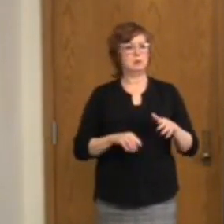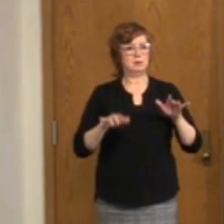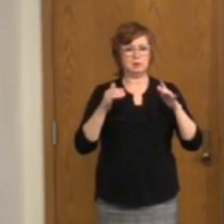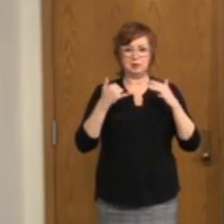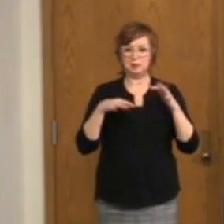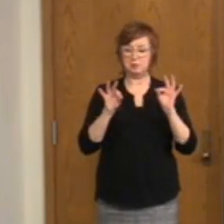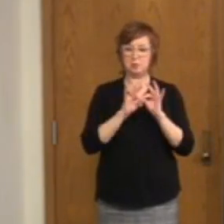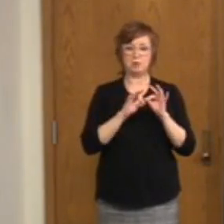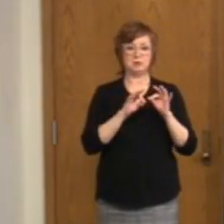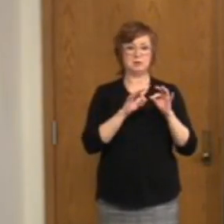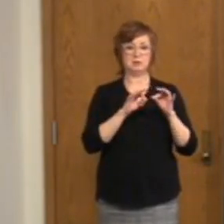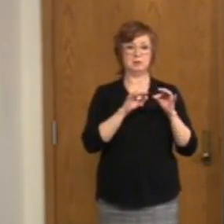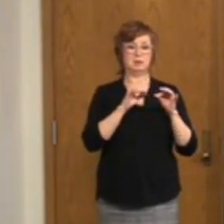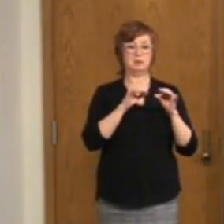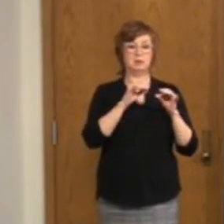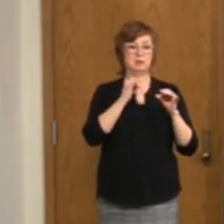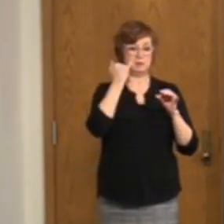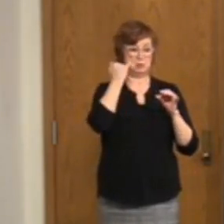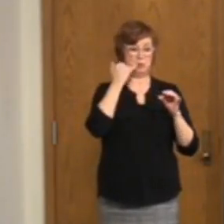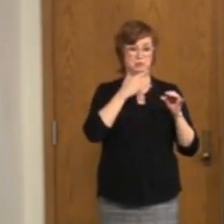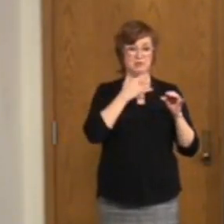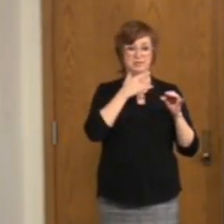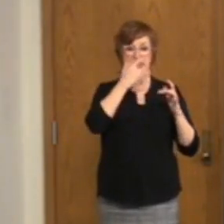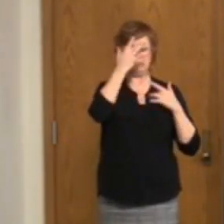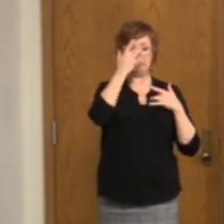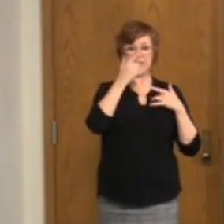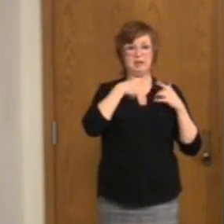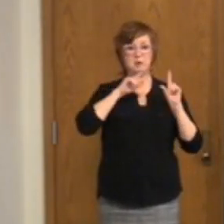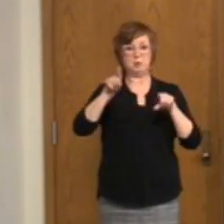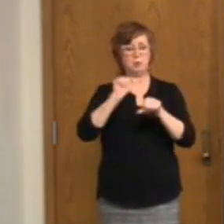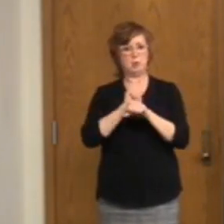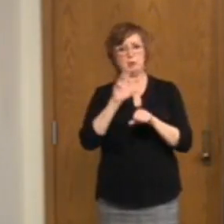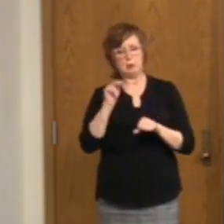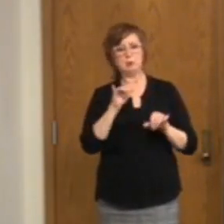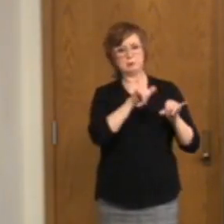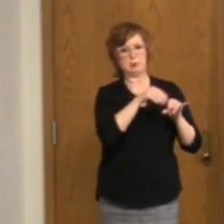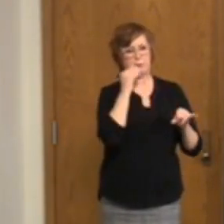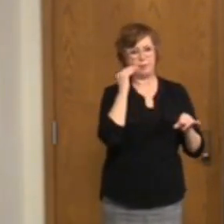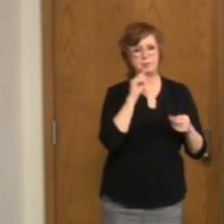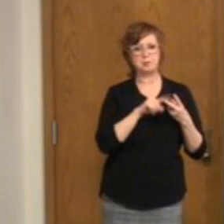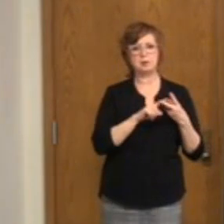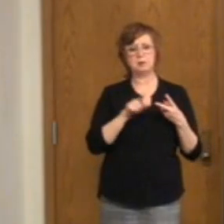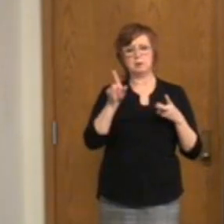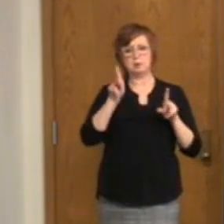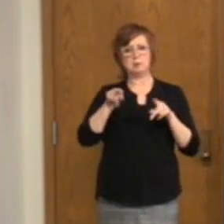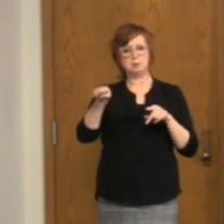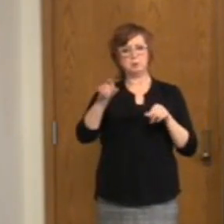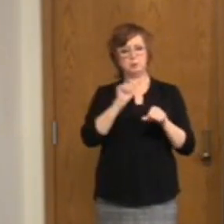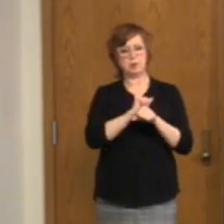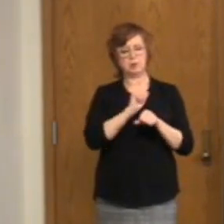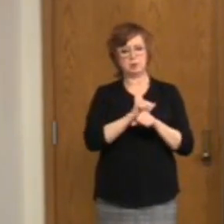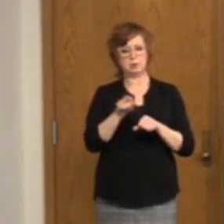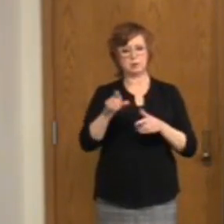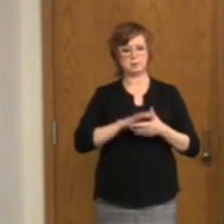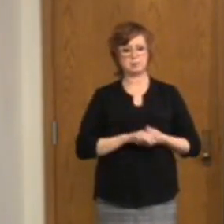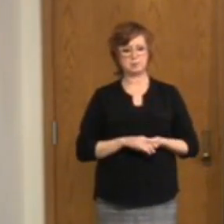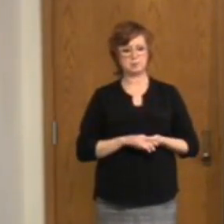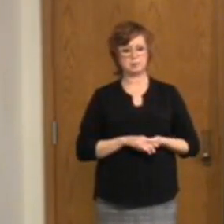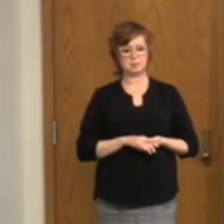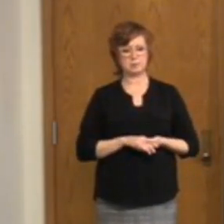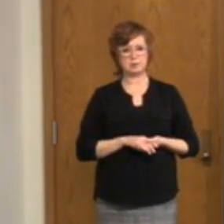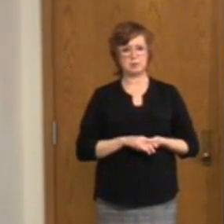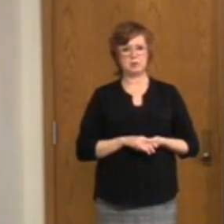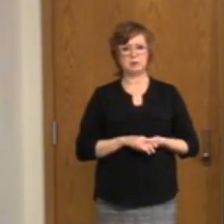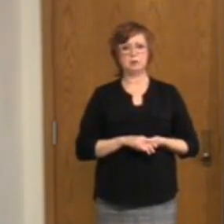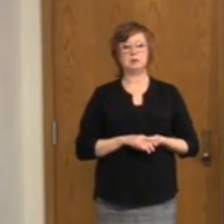sick, testing quickly as many people working in the industry as possible, so that you can isolate people who are COVID positive and